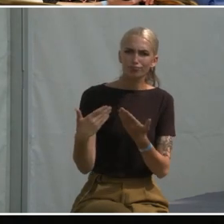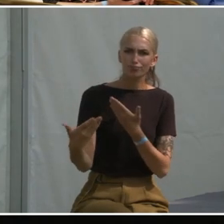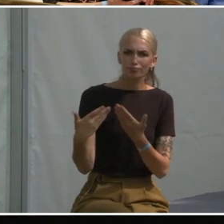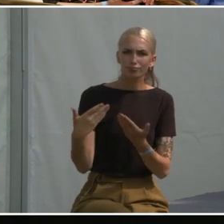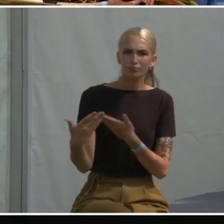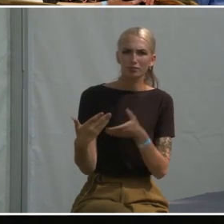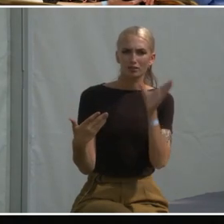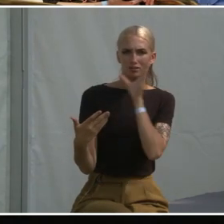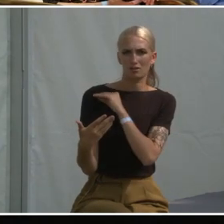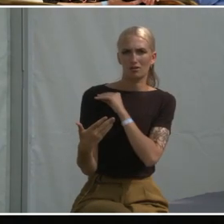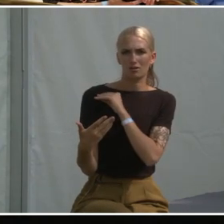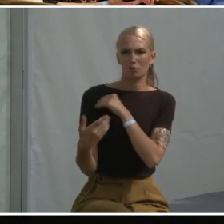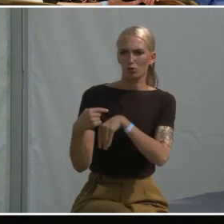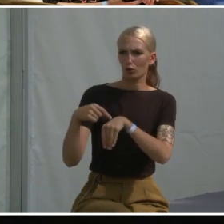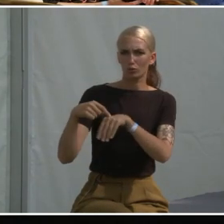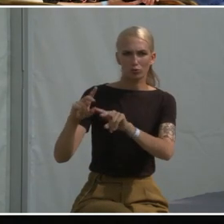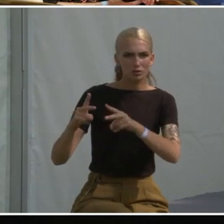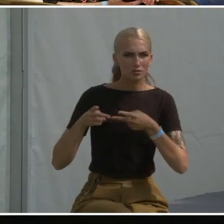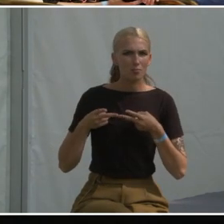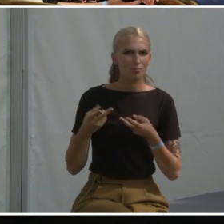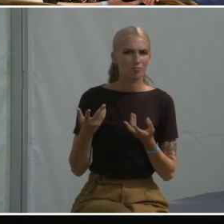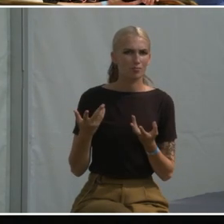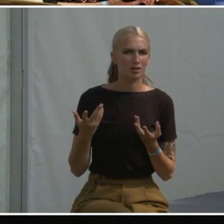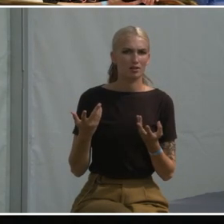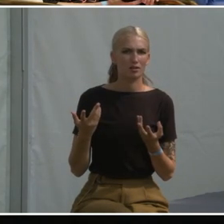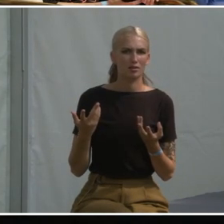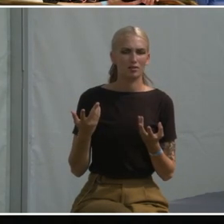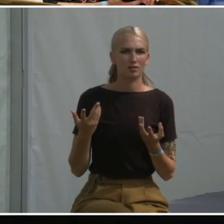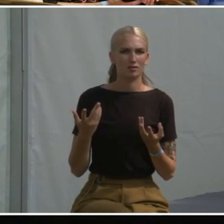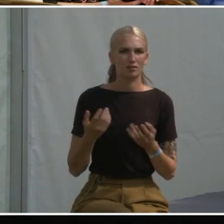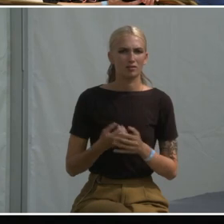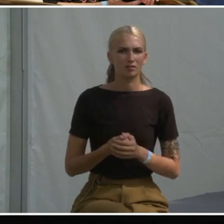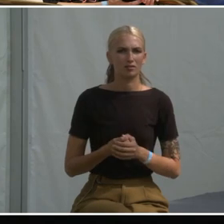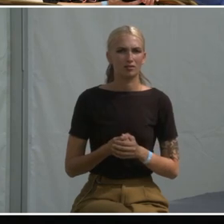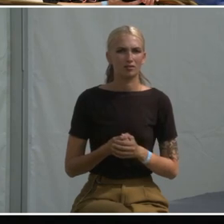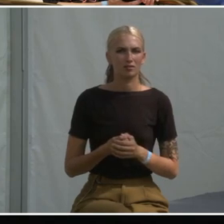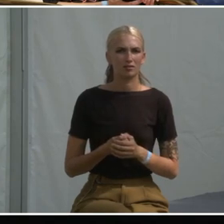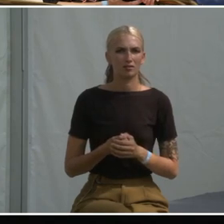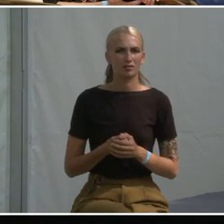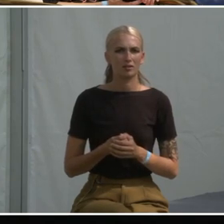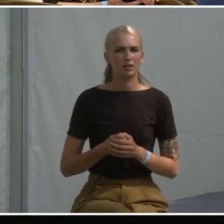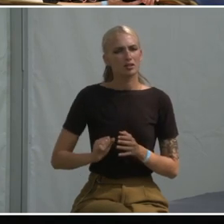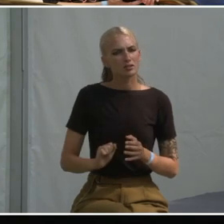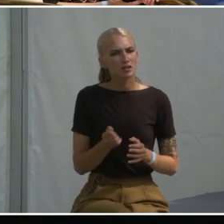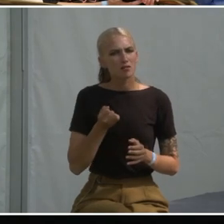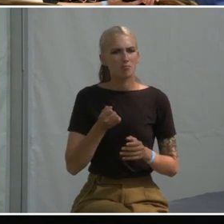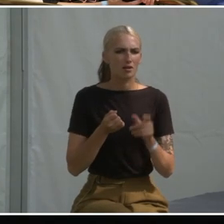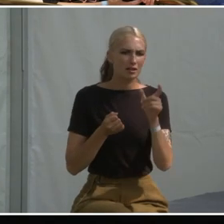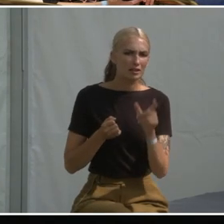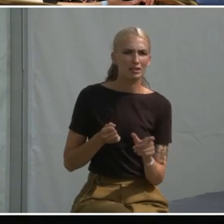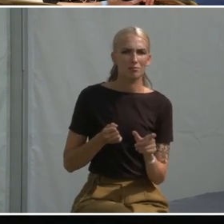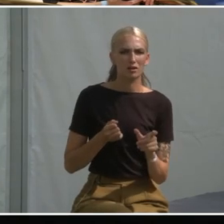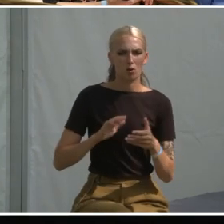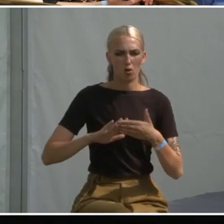who actually feels that way. When it's really difficult for you to find a person or a friend in a